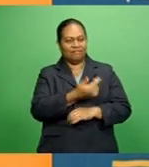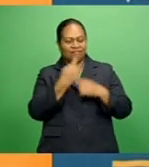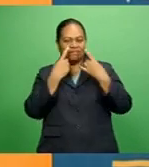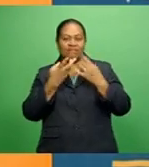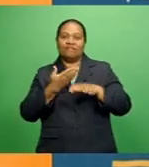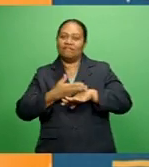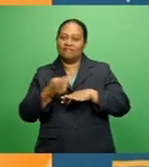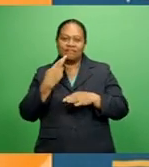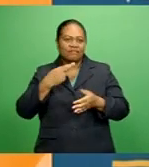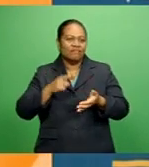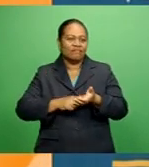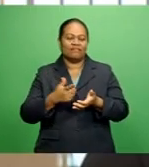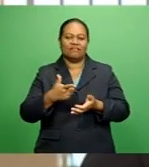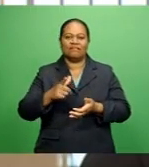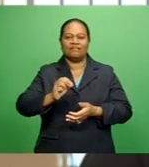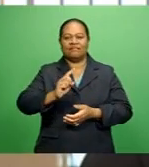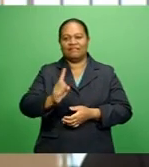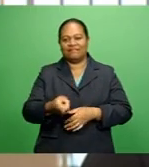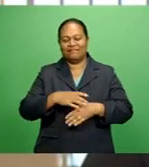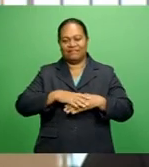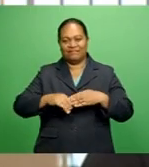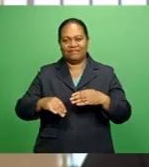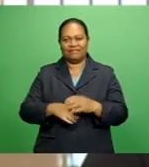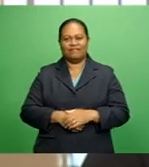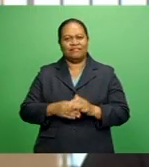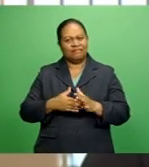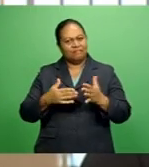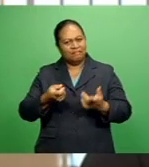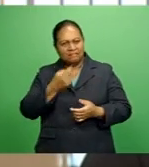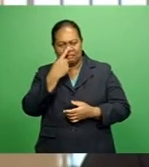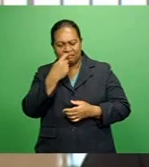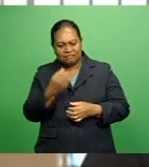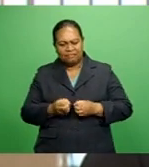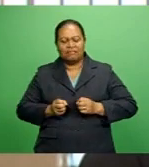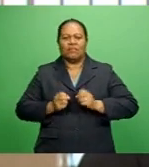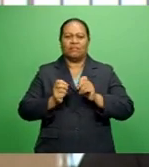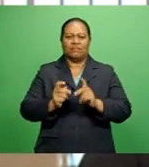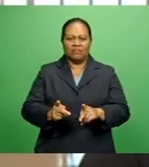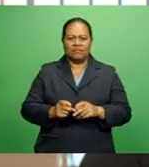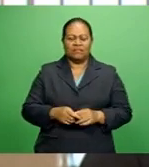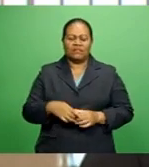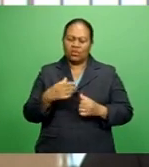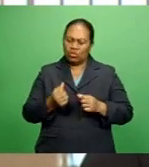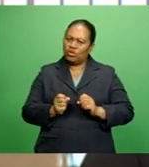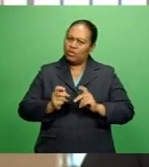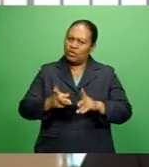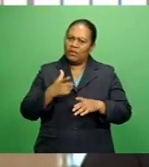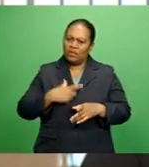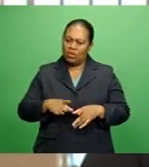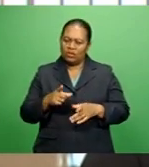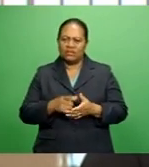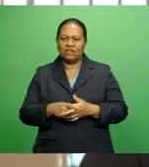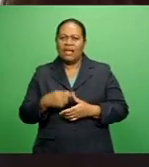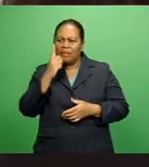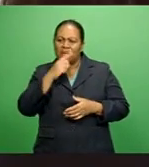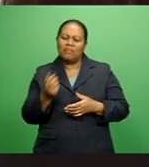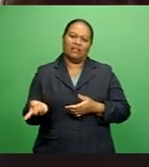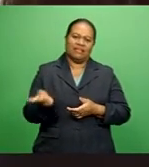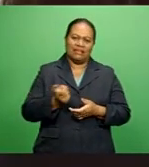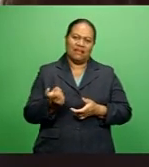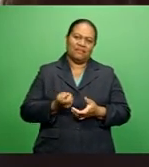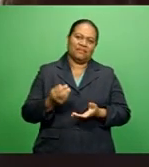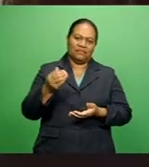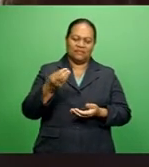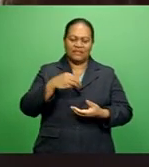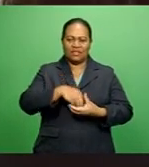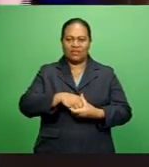over $70,000. We saw a 40% increase in new clients coming on board from the first to the second half of 2020. More